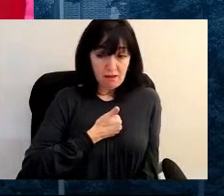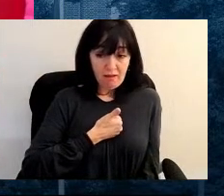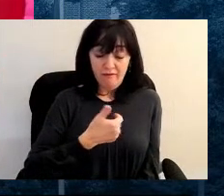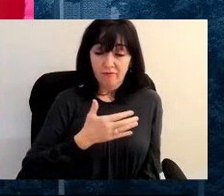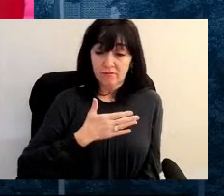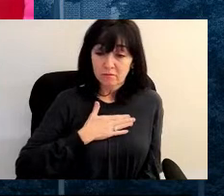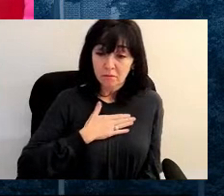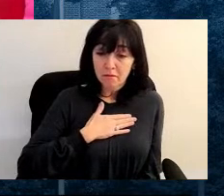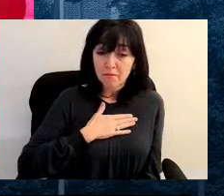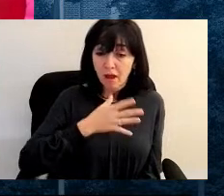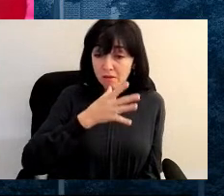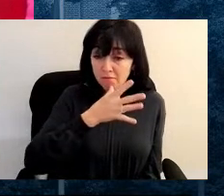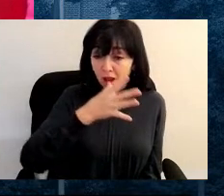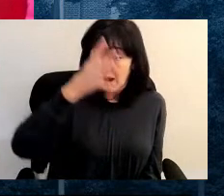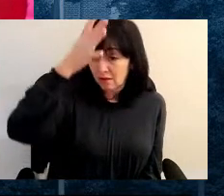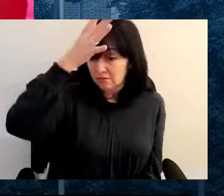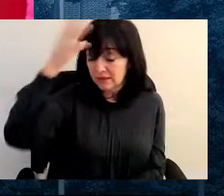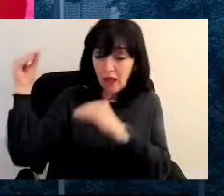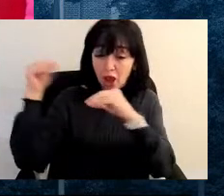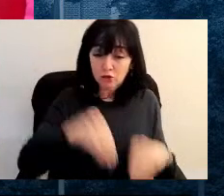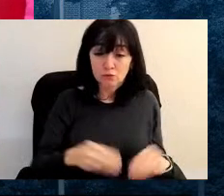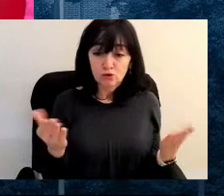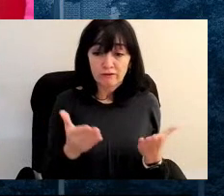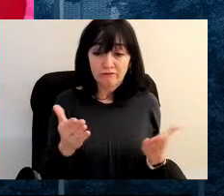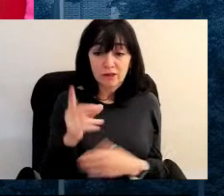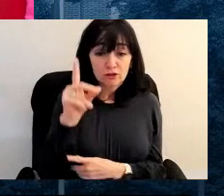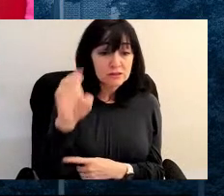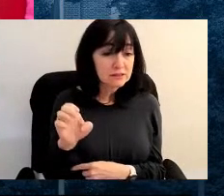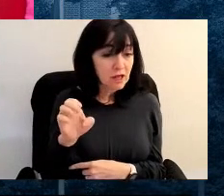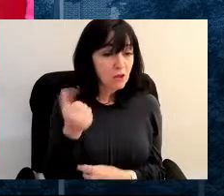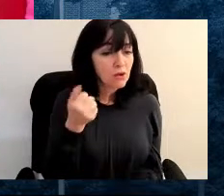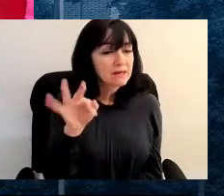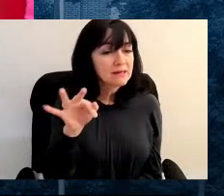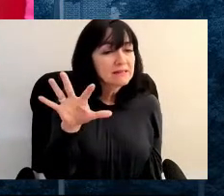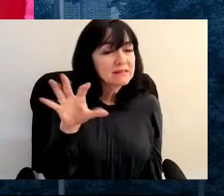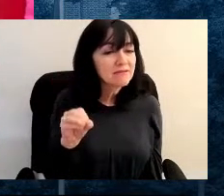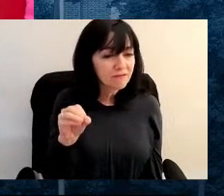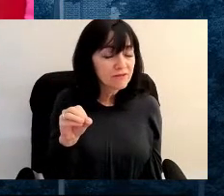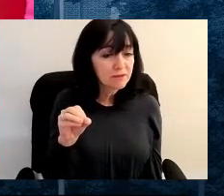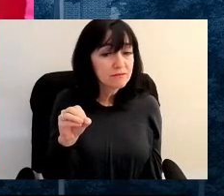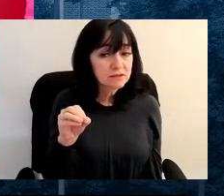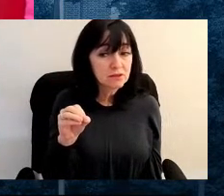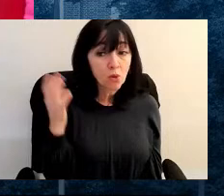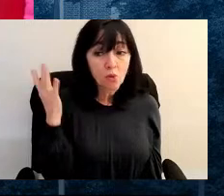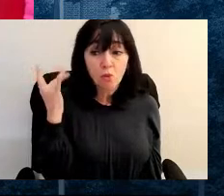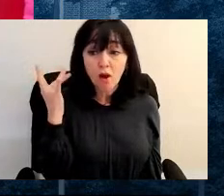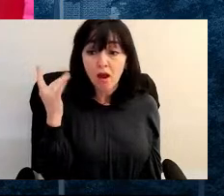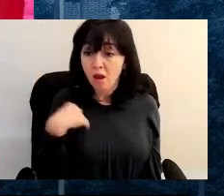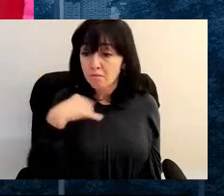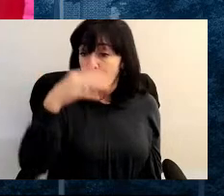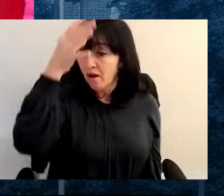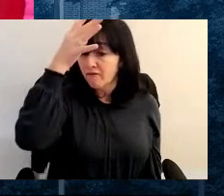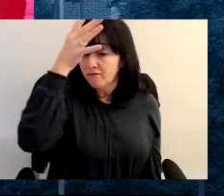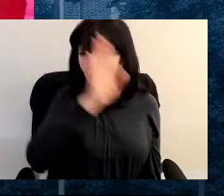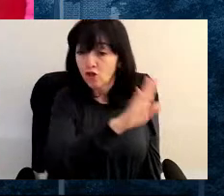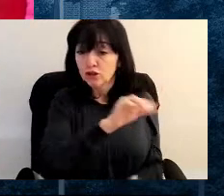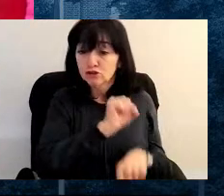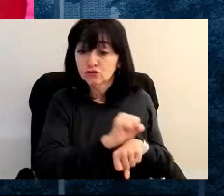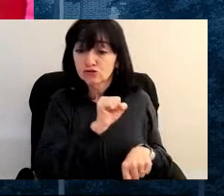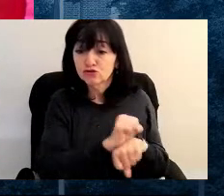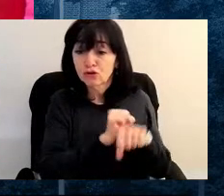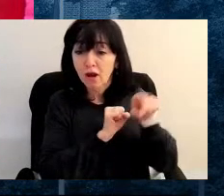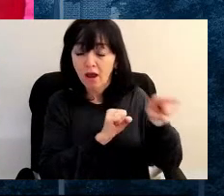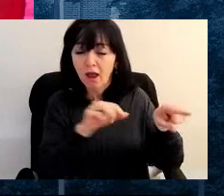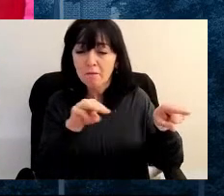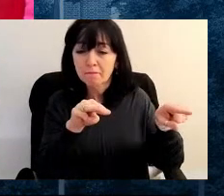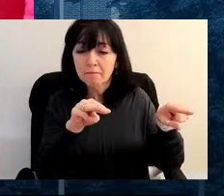here to Delaware in the 1950s so that my father could take a job at Mount Pleasant